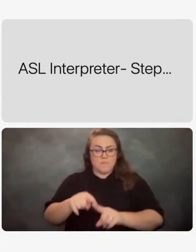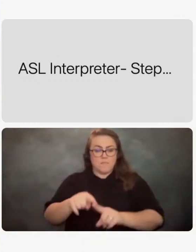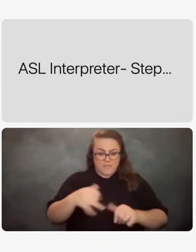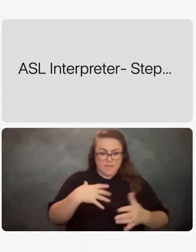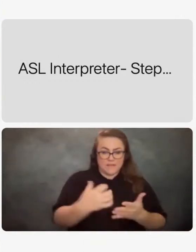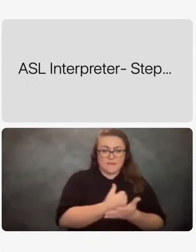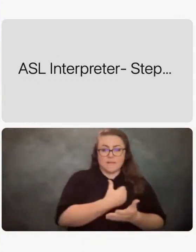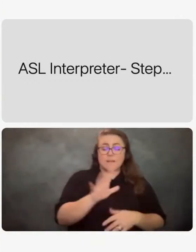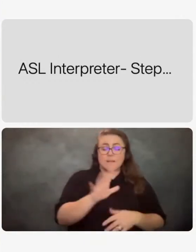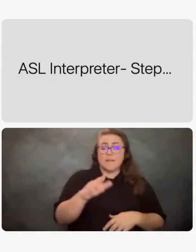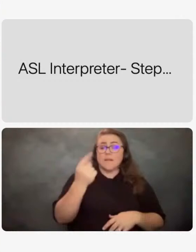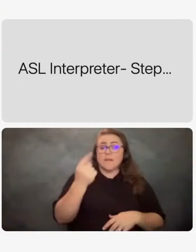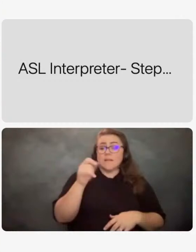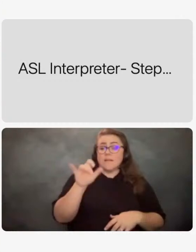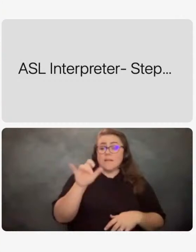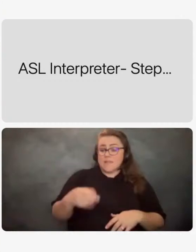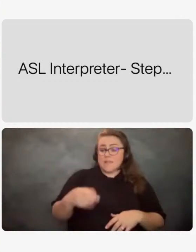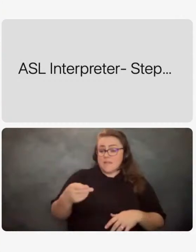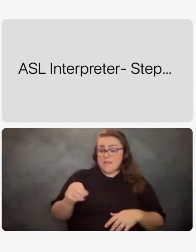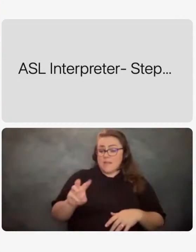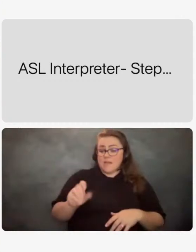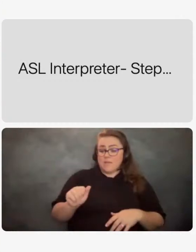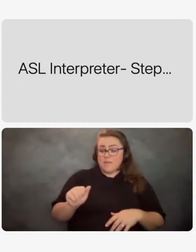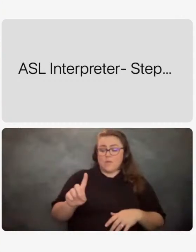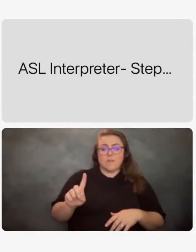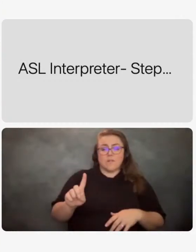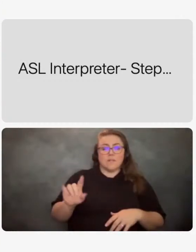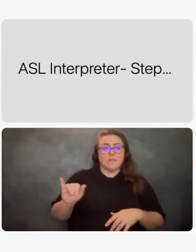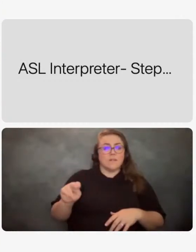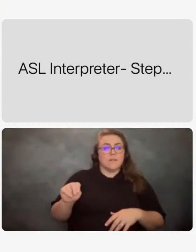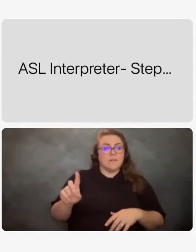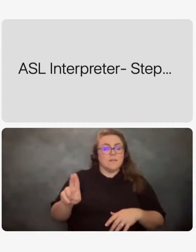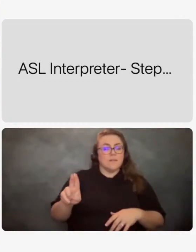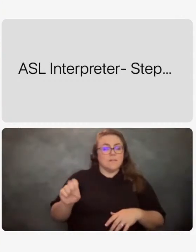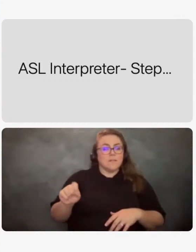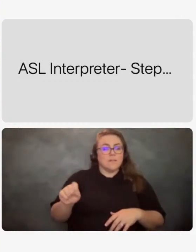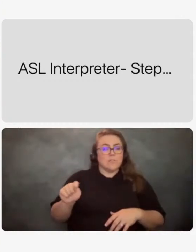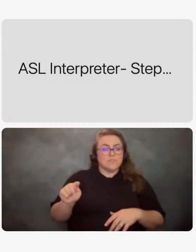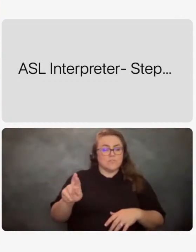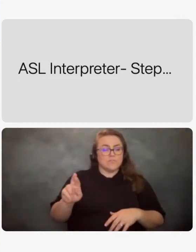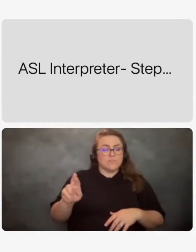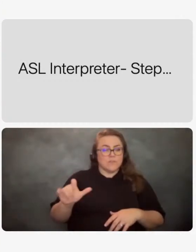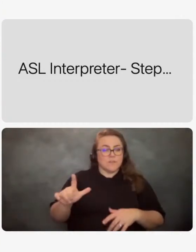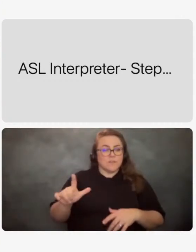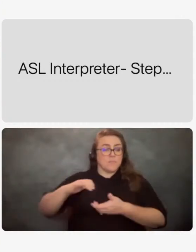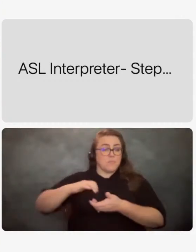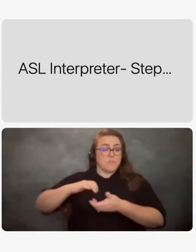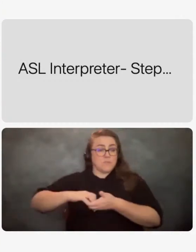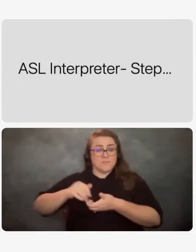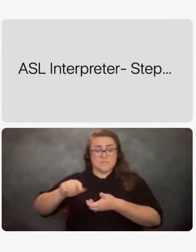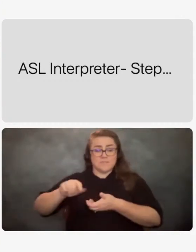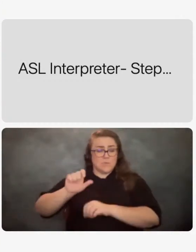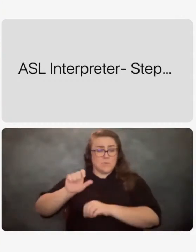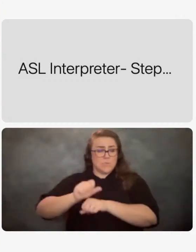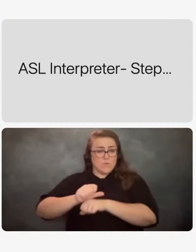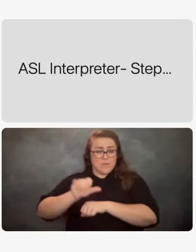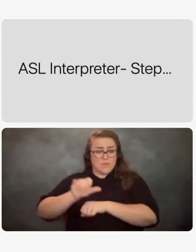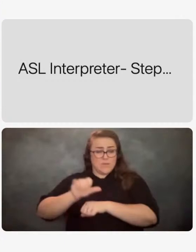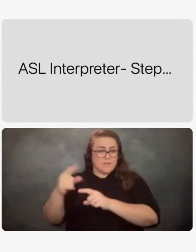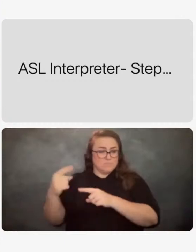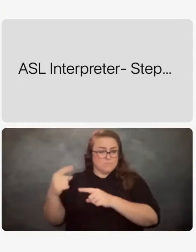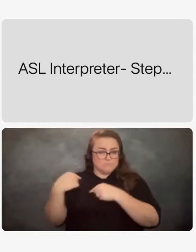on this project for a long time. And as soon as the environmental documents were in